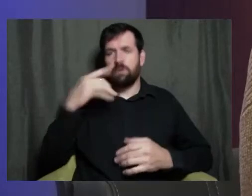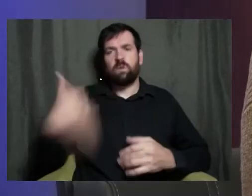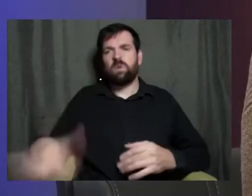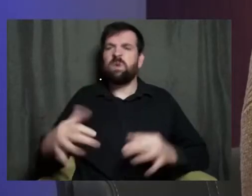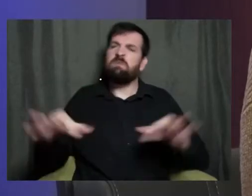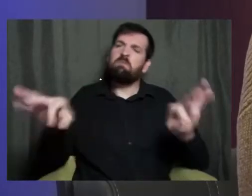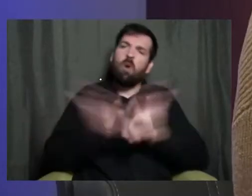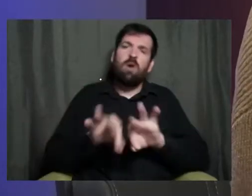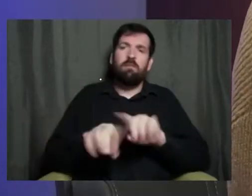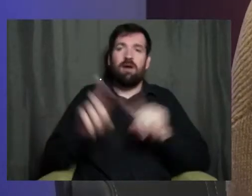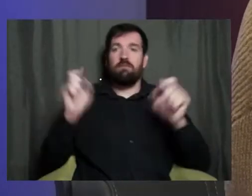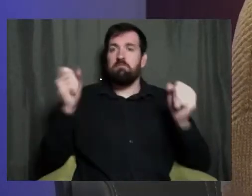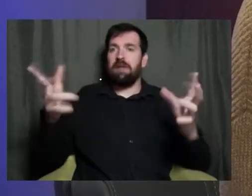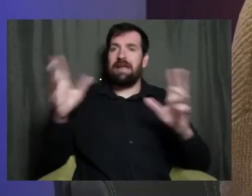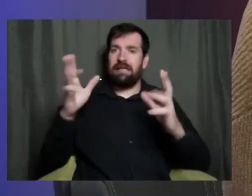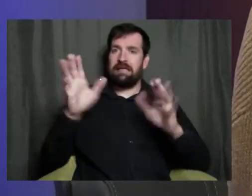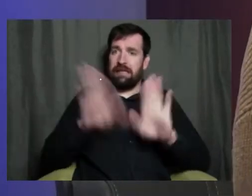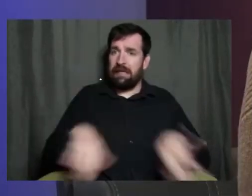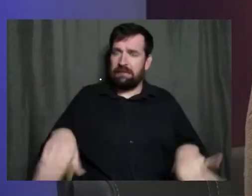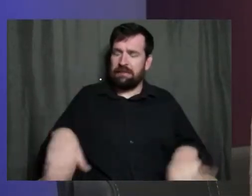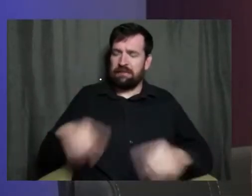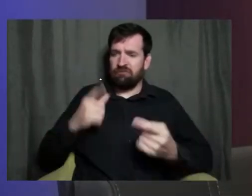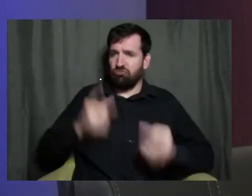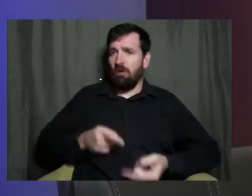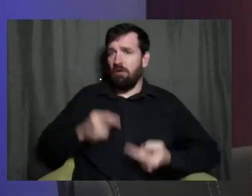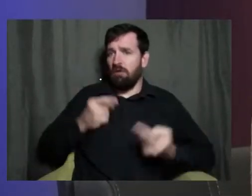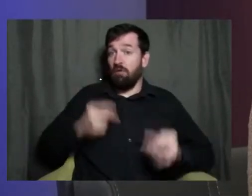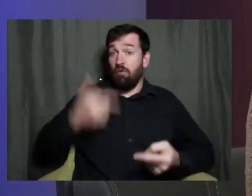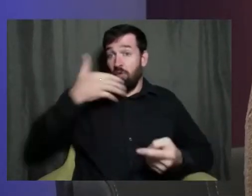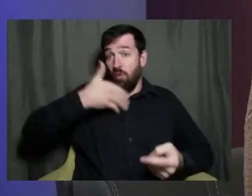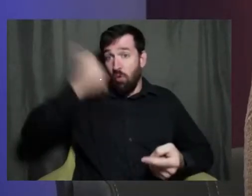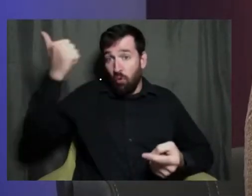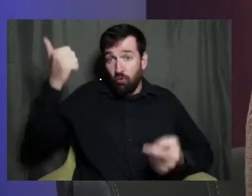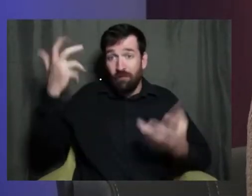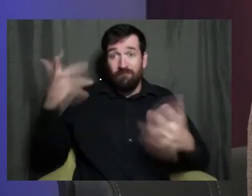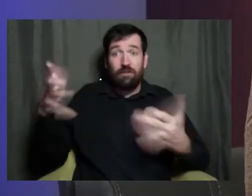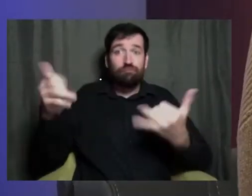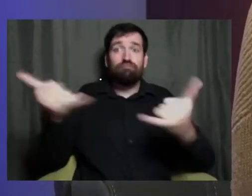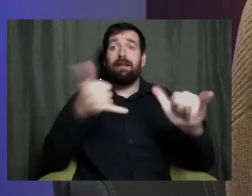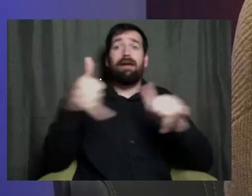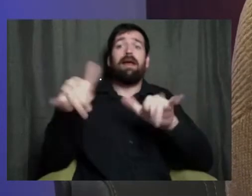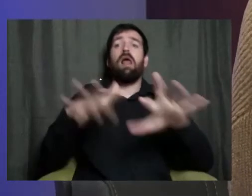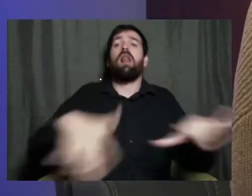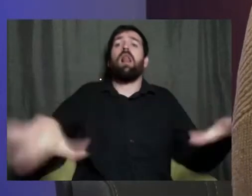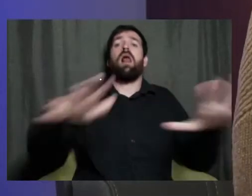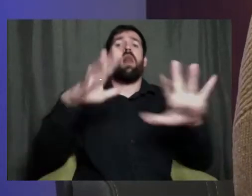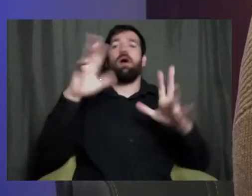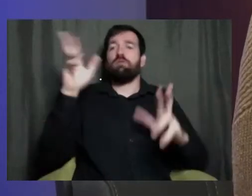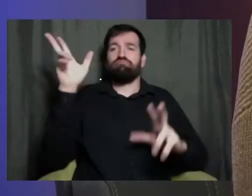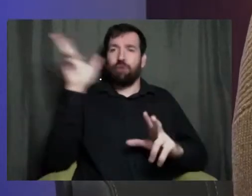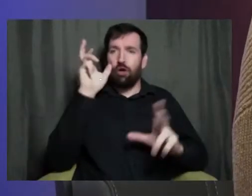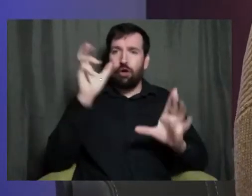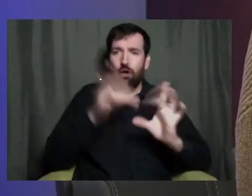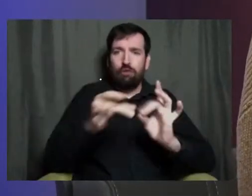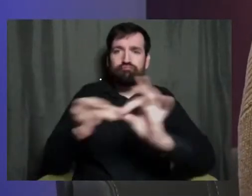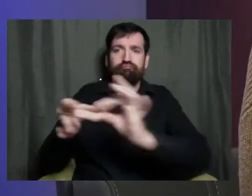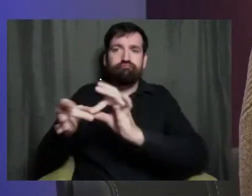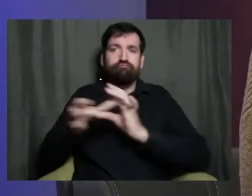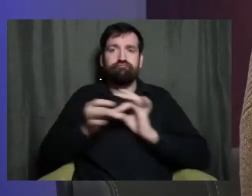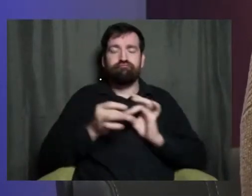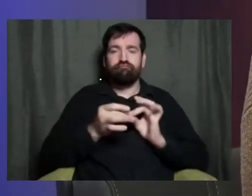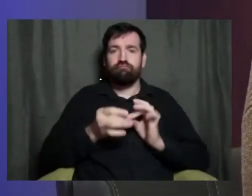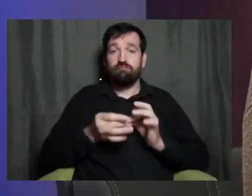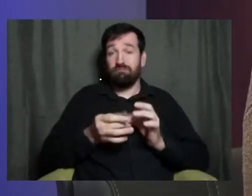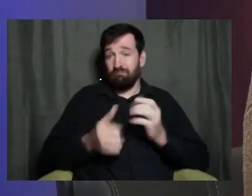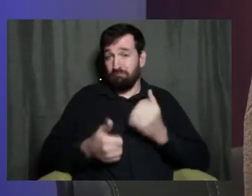kids have struggles. And as you said, older kids have been on the playground, they've heard other parents talk, they've heard kids talk, and I think for most kiddos,